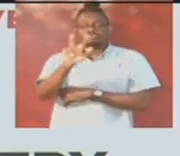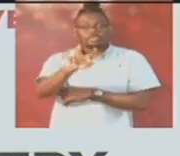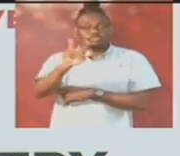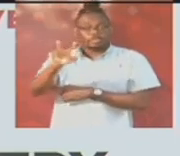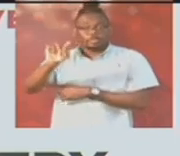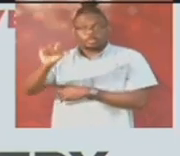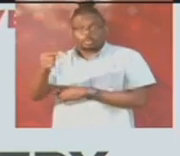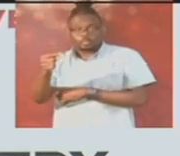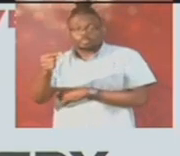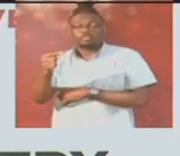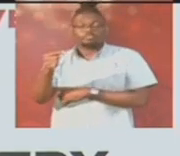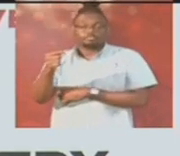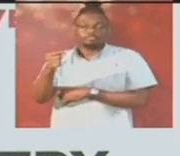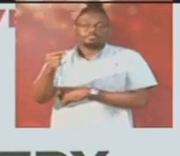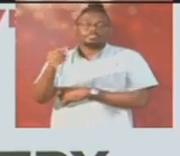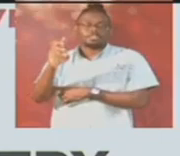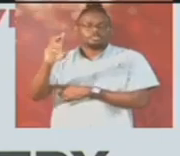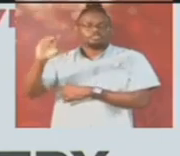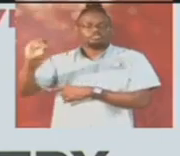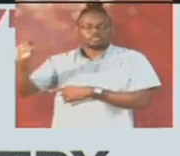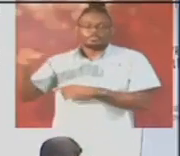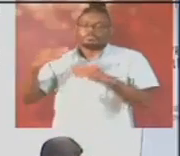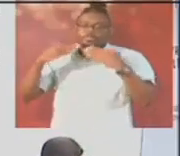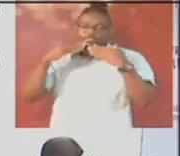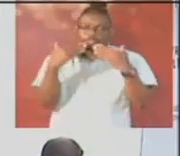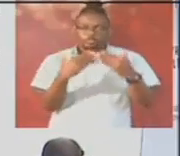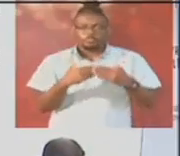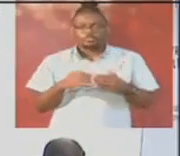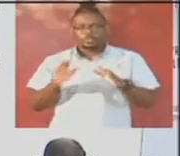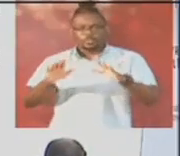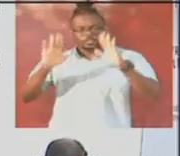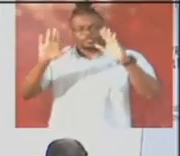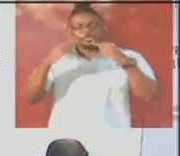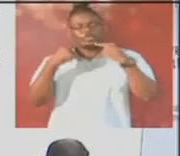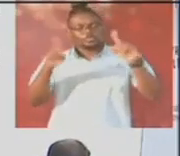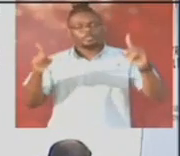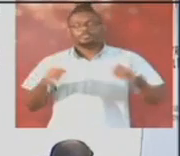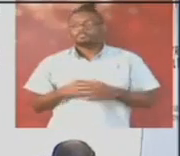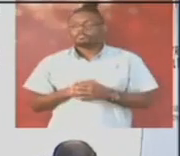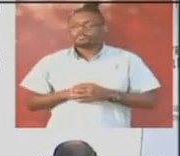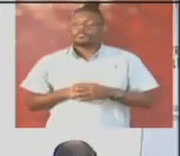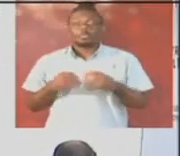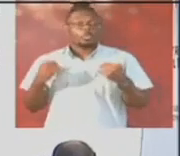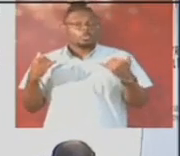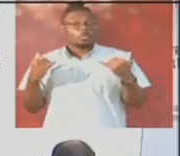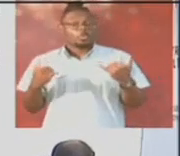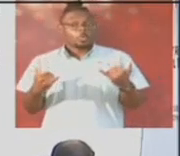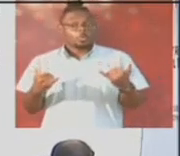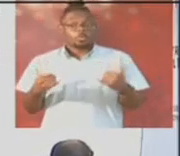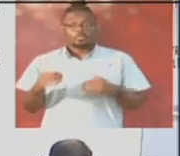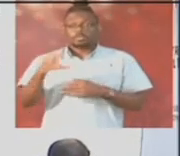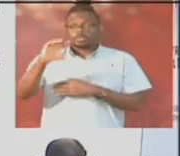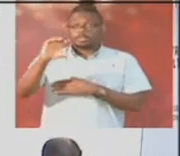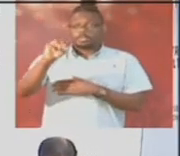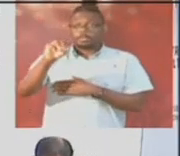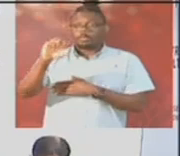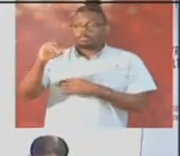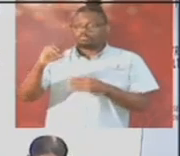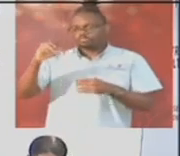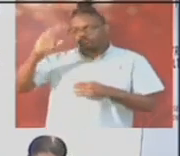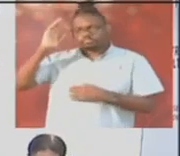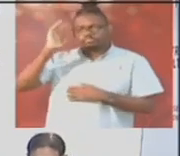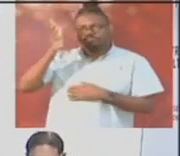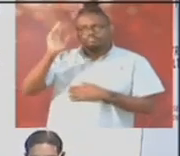Al. Back over to you. Great news. Thank you, Minister. I now hand you over to the CMO, who will present the